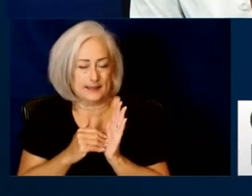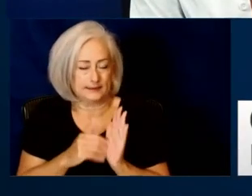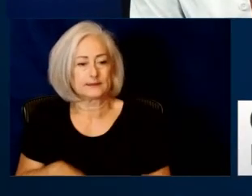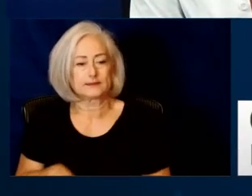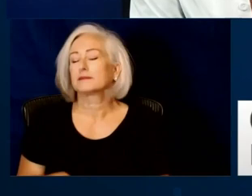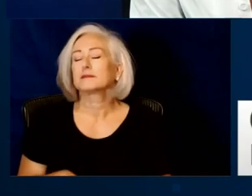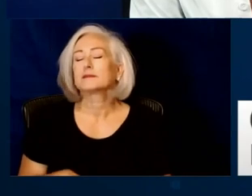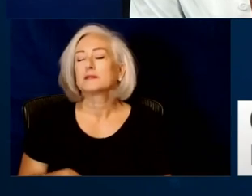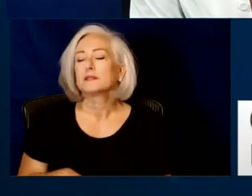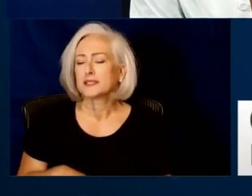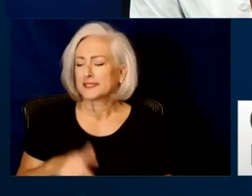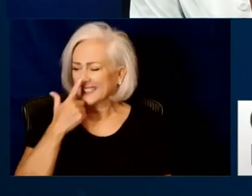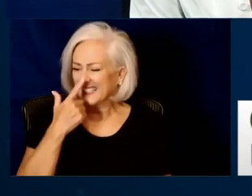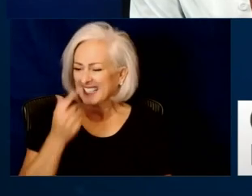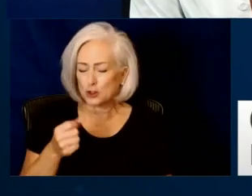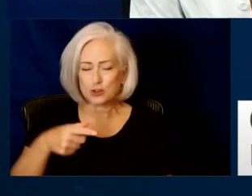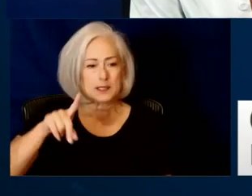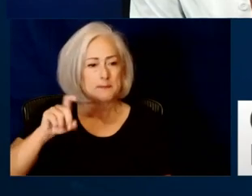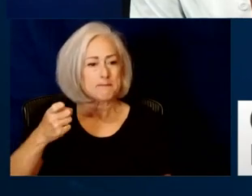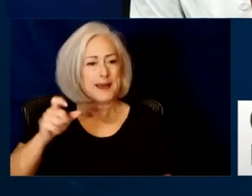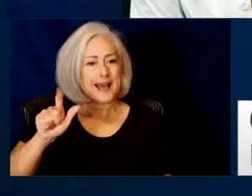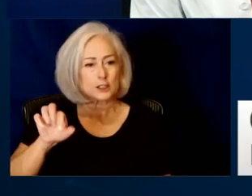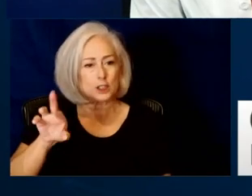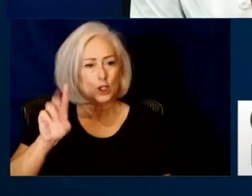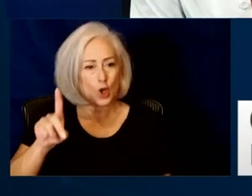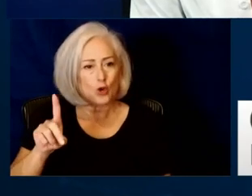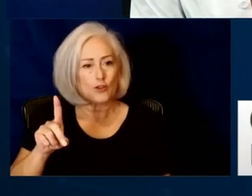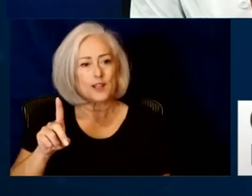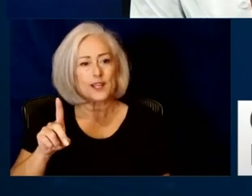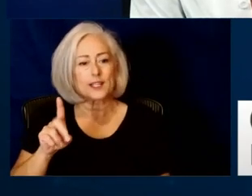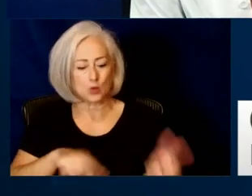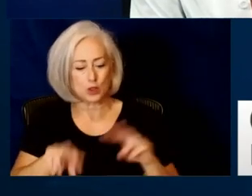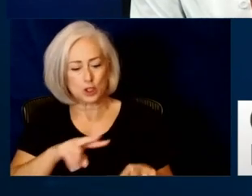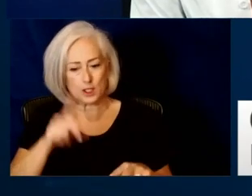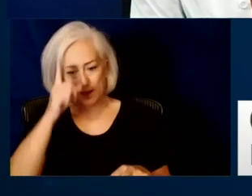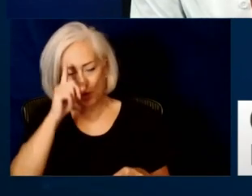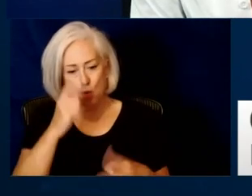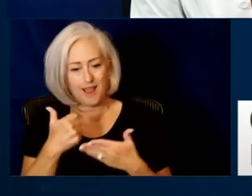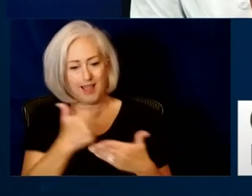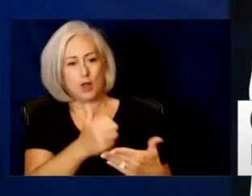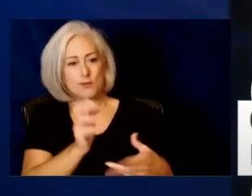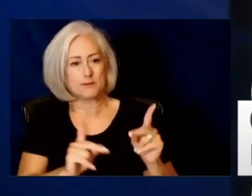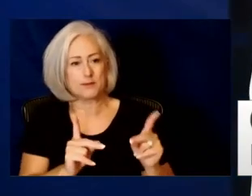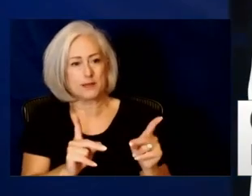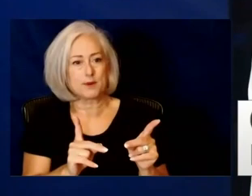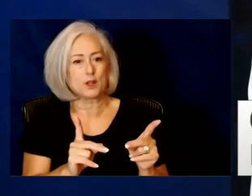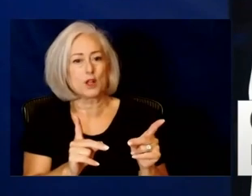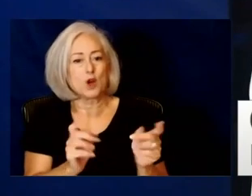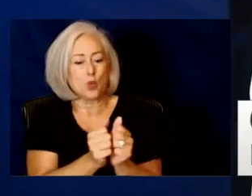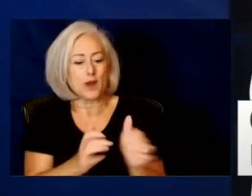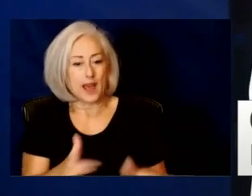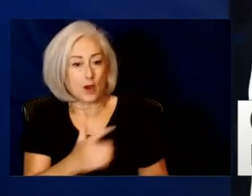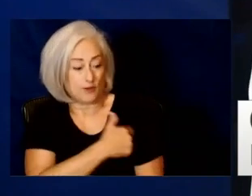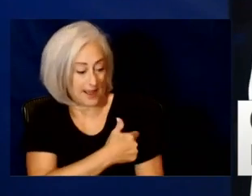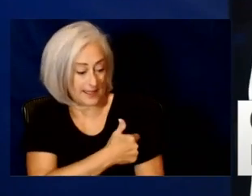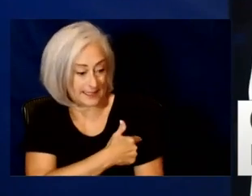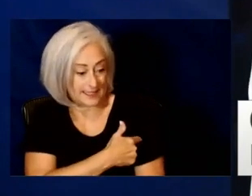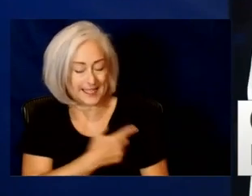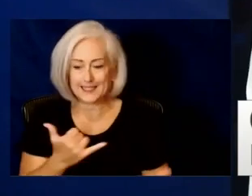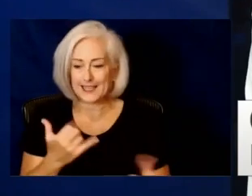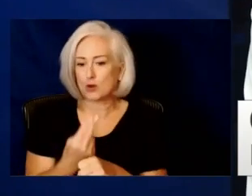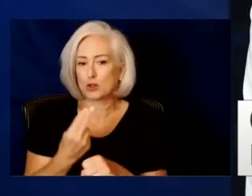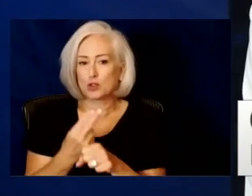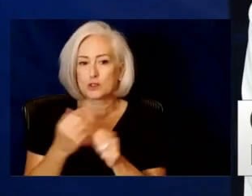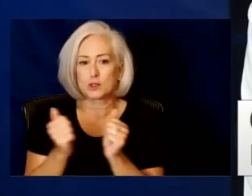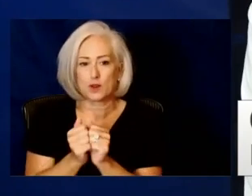remember, Paxlovid was really looked at most closely in the unvaccinated population. Absolutely. We're using it in the vaccinated population. And I think appropriately, especially when people are older and have more